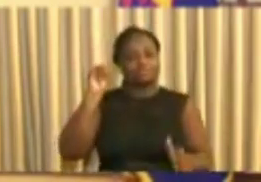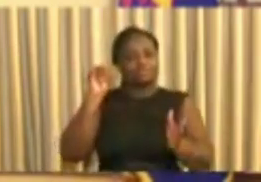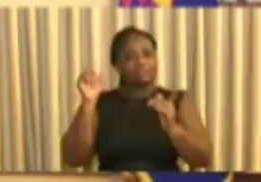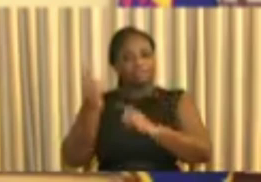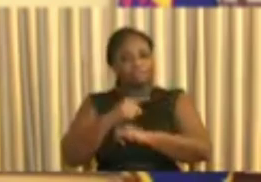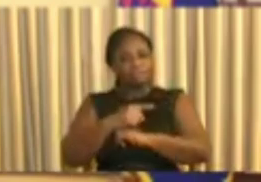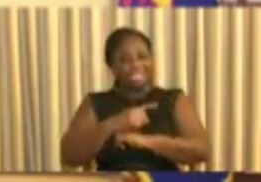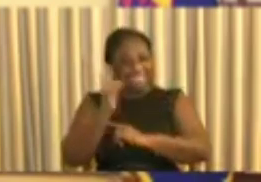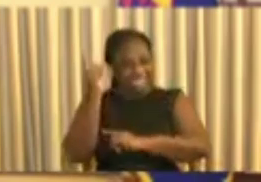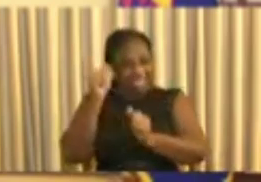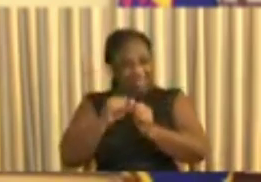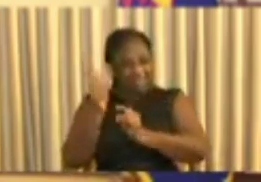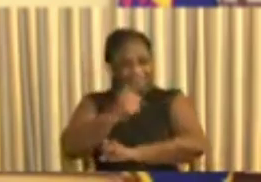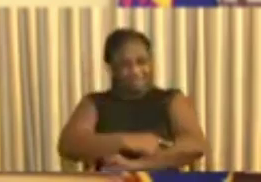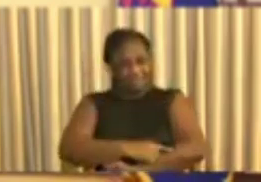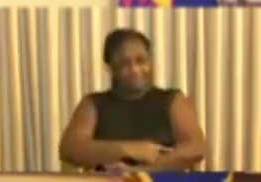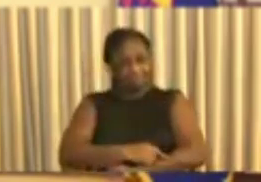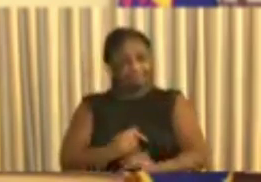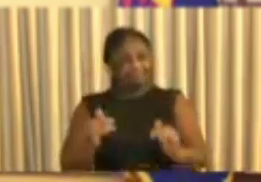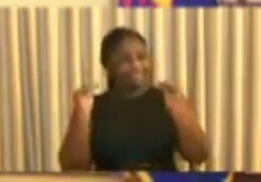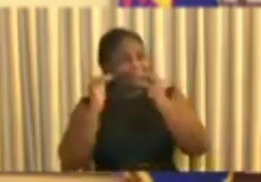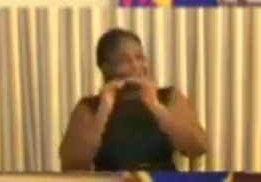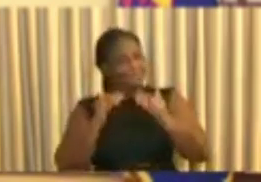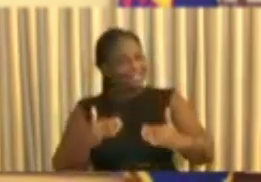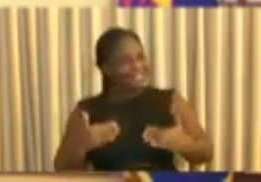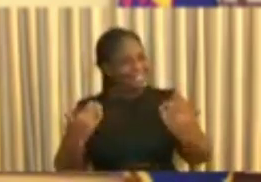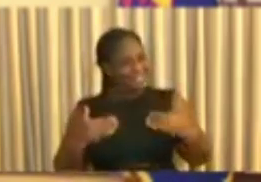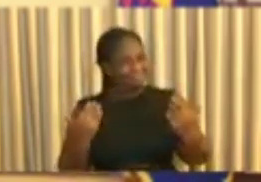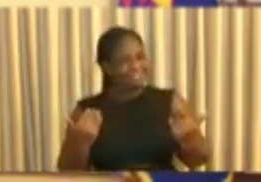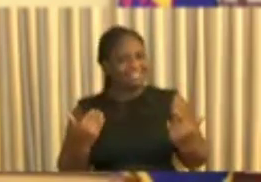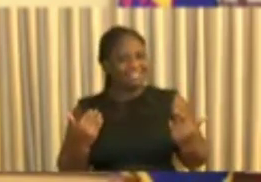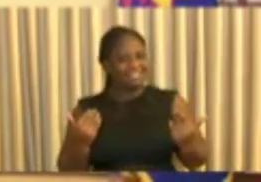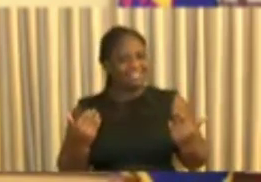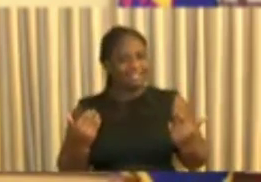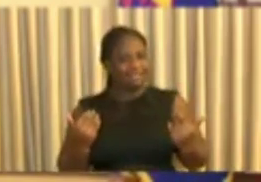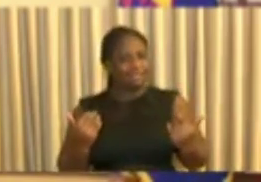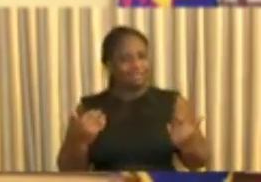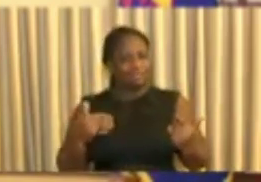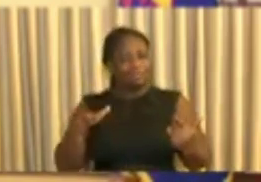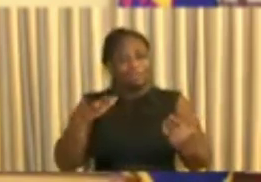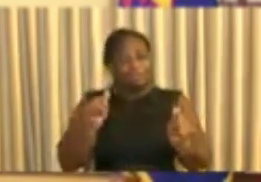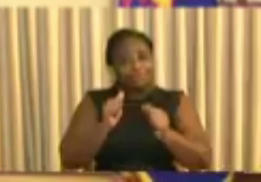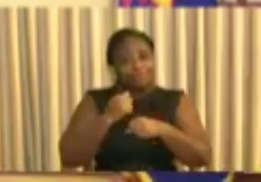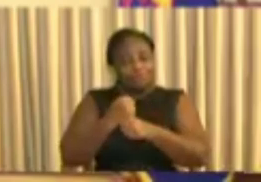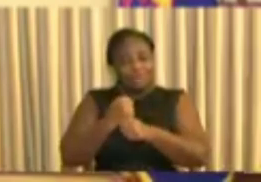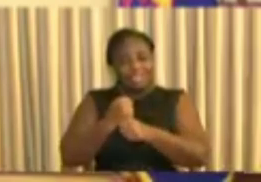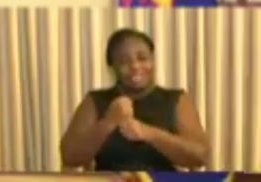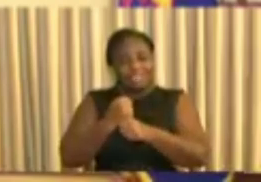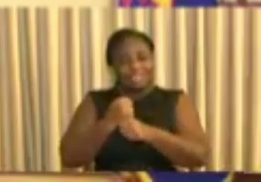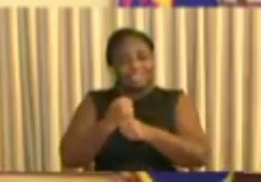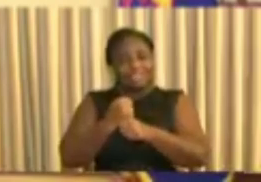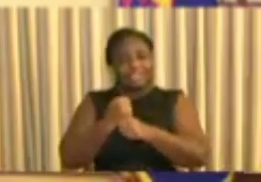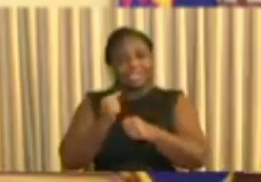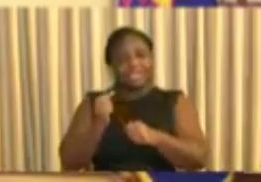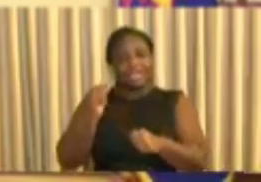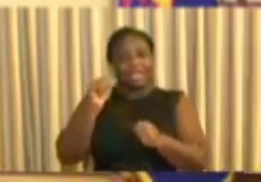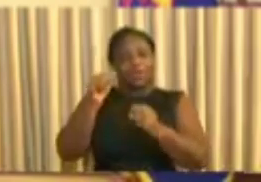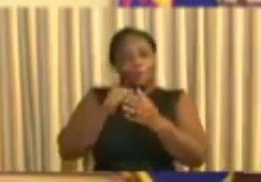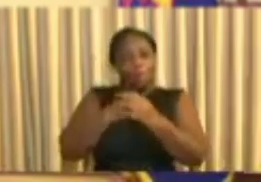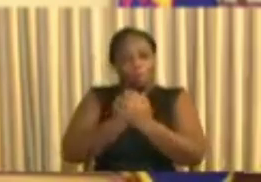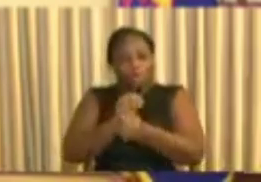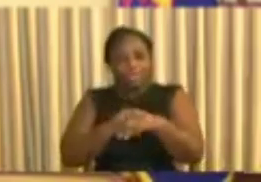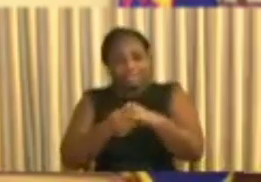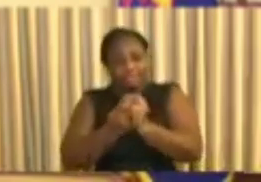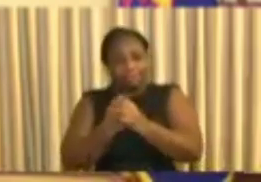day. I'm equally impressed with the invention of a solar-powered